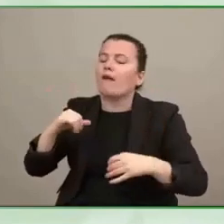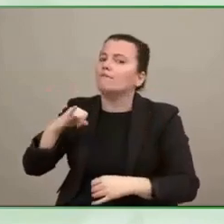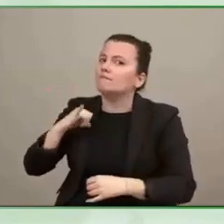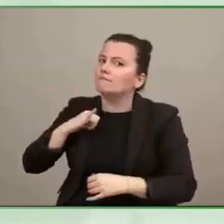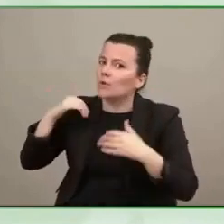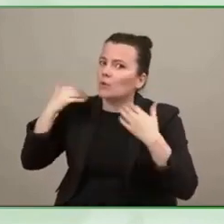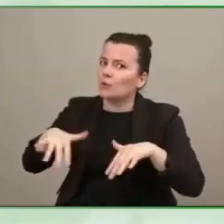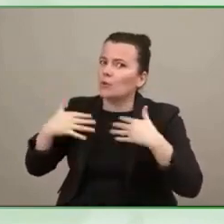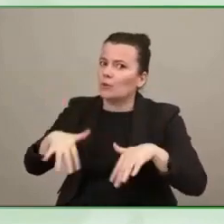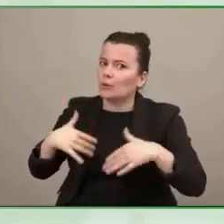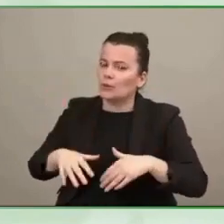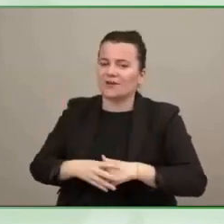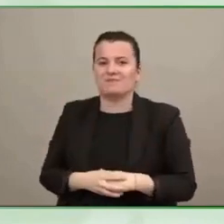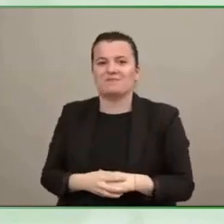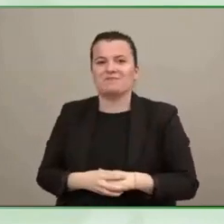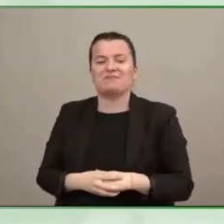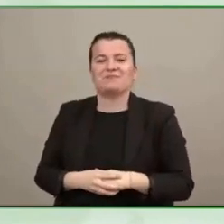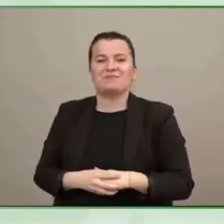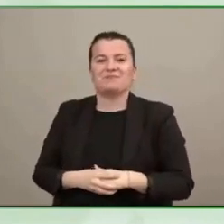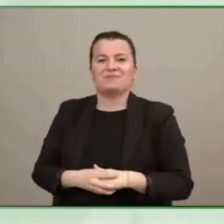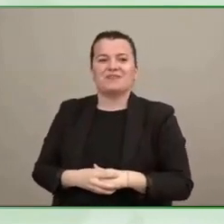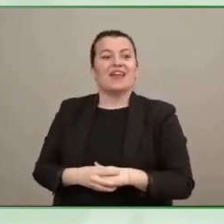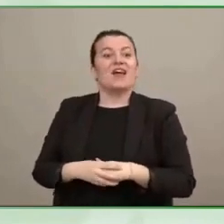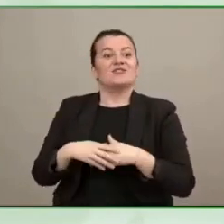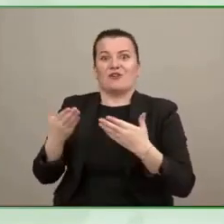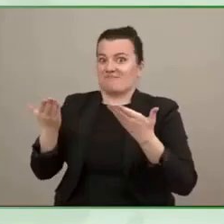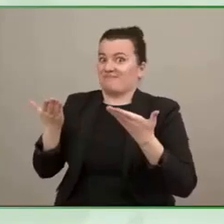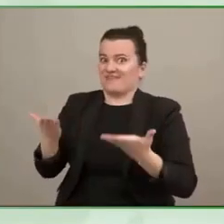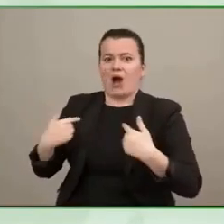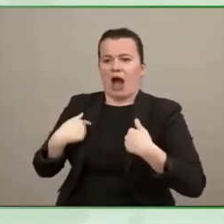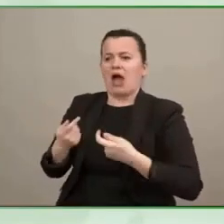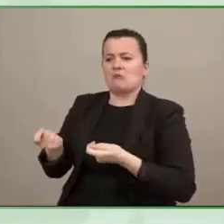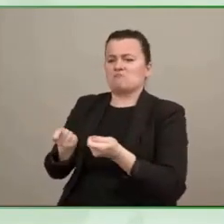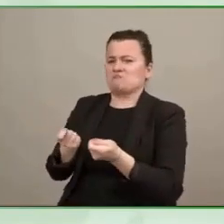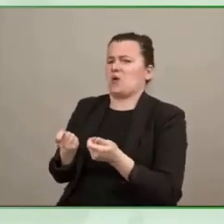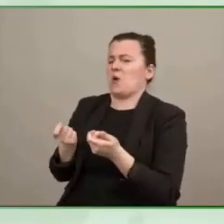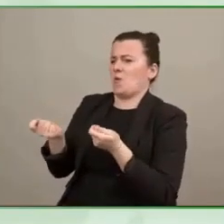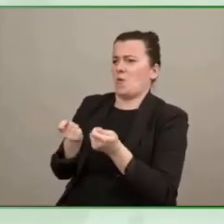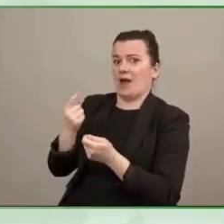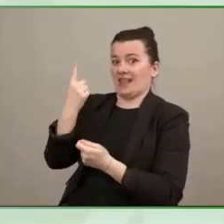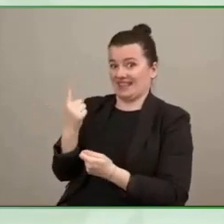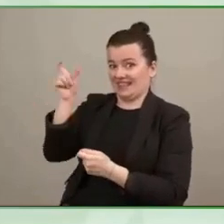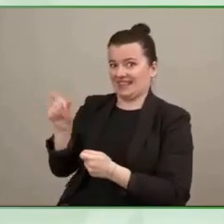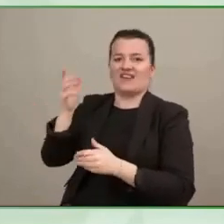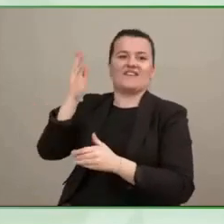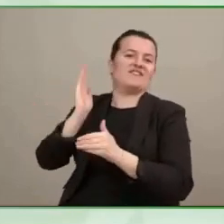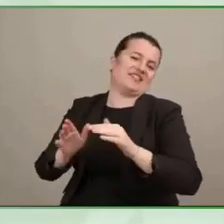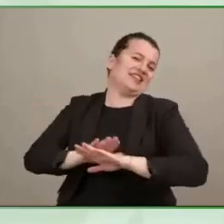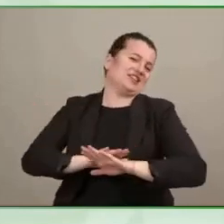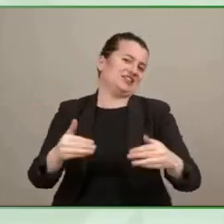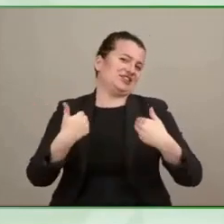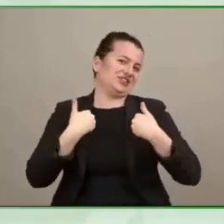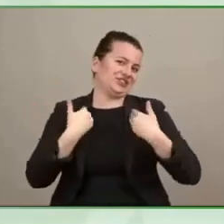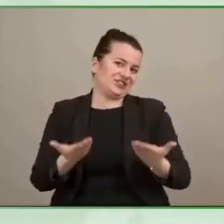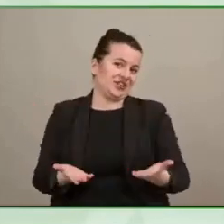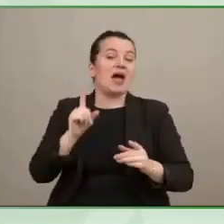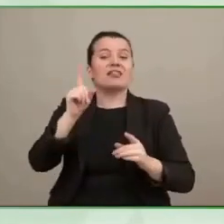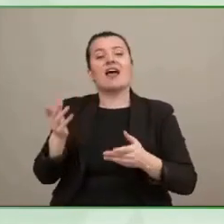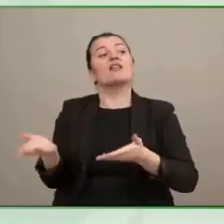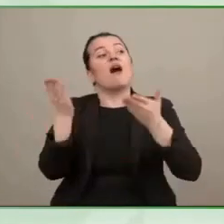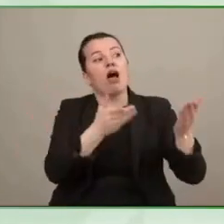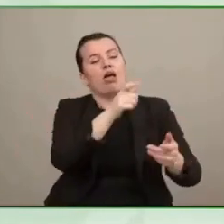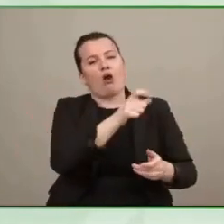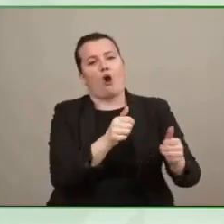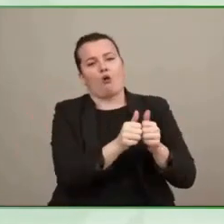be my last one, but the fireside chats will continue till 4 o'clock